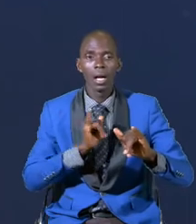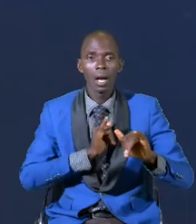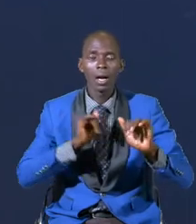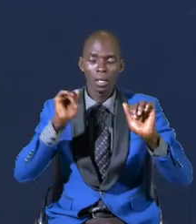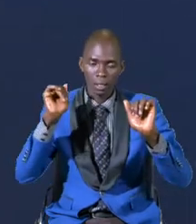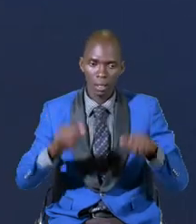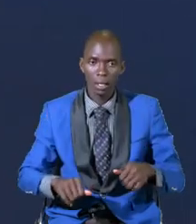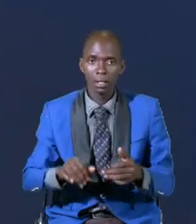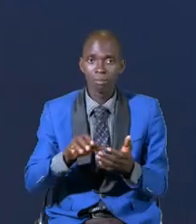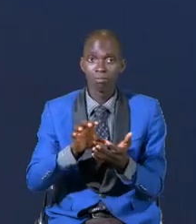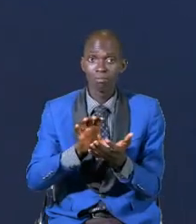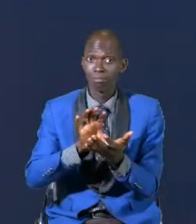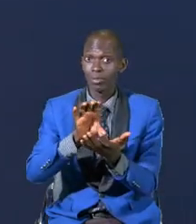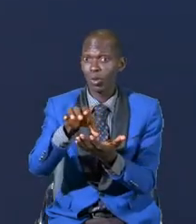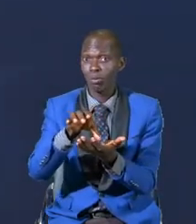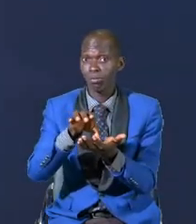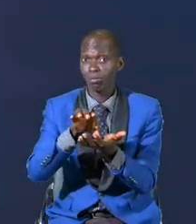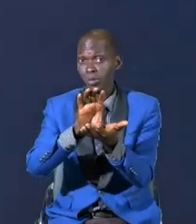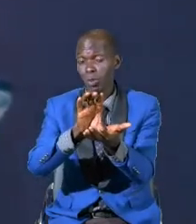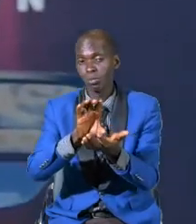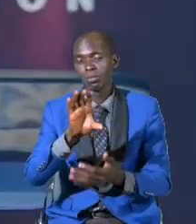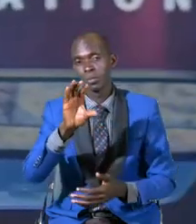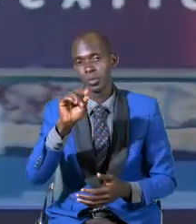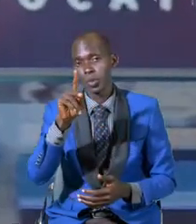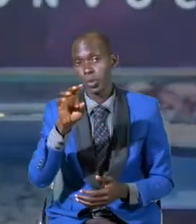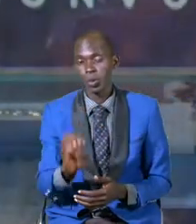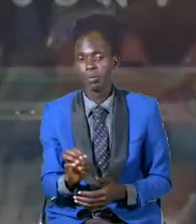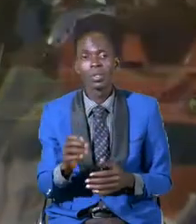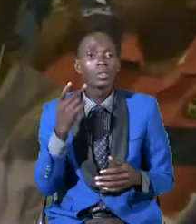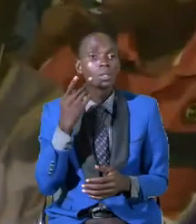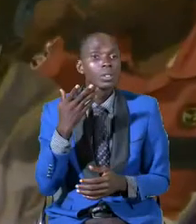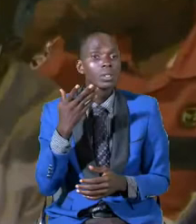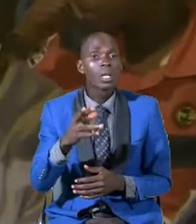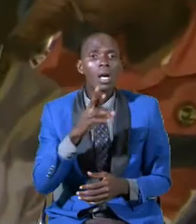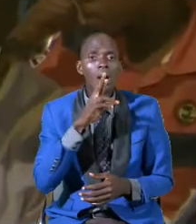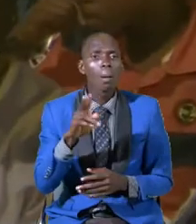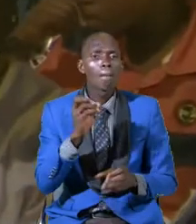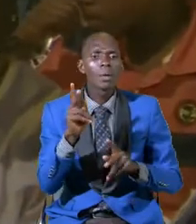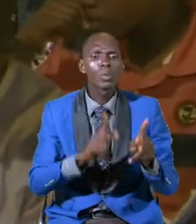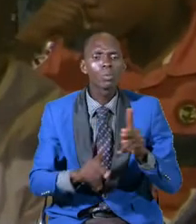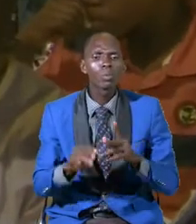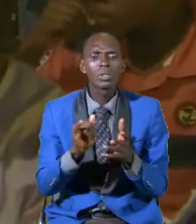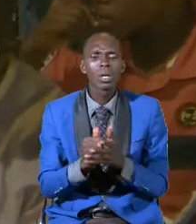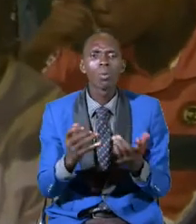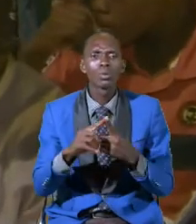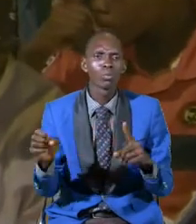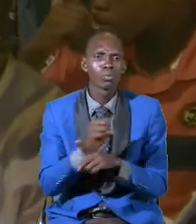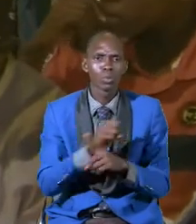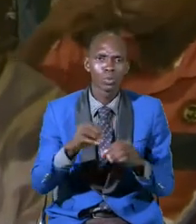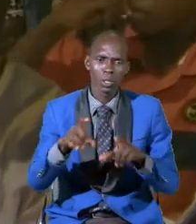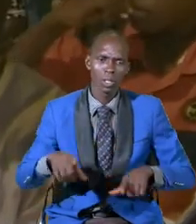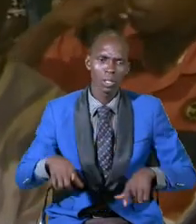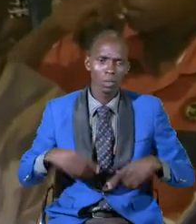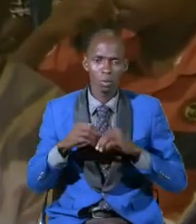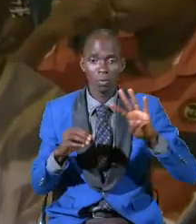Number four, powerful personalities. There are bullies in life. We don't only have bullies in the